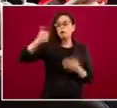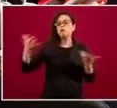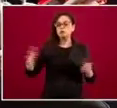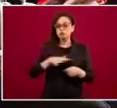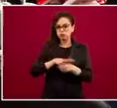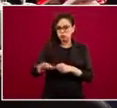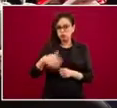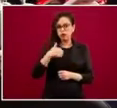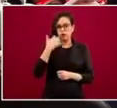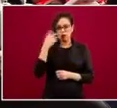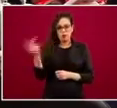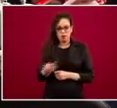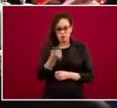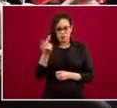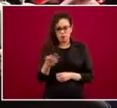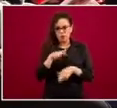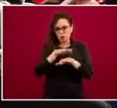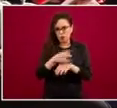purchases on the way?